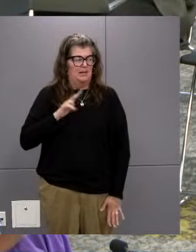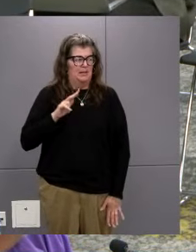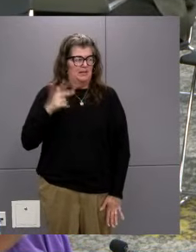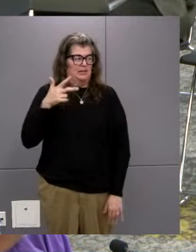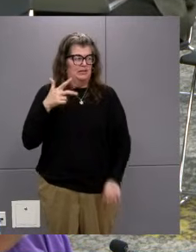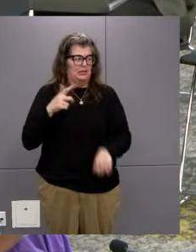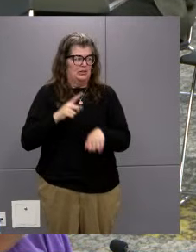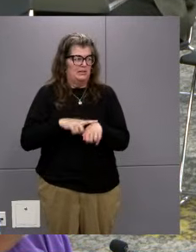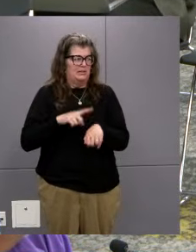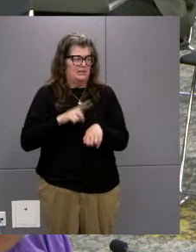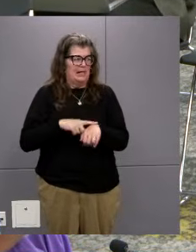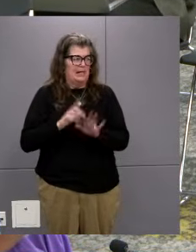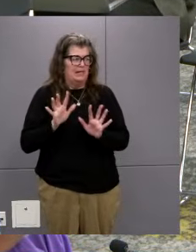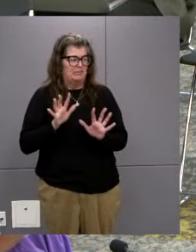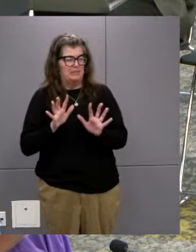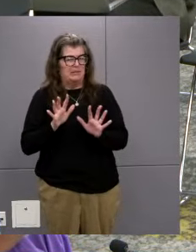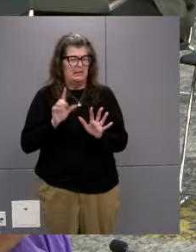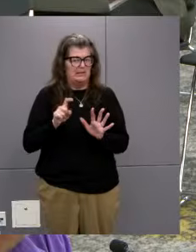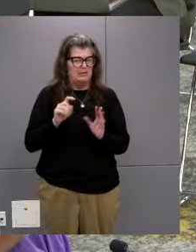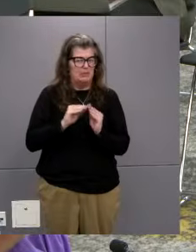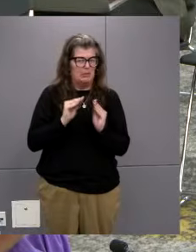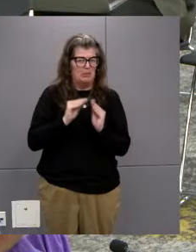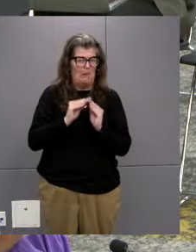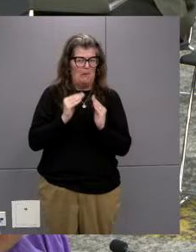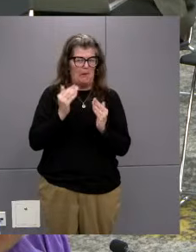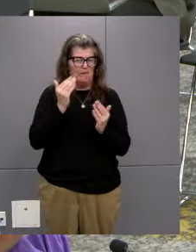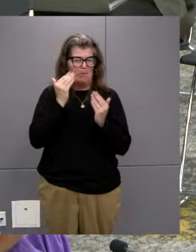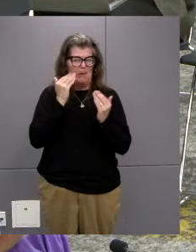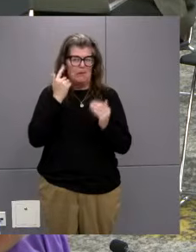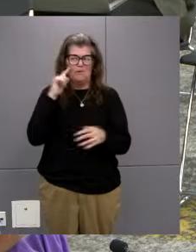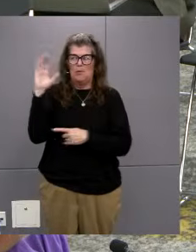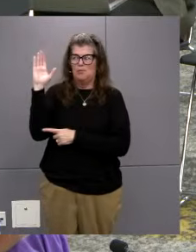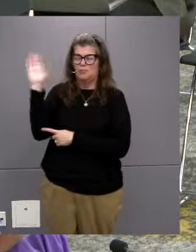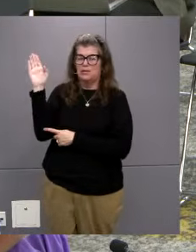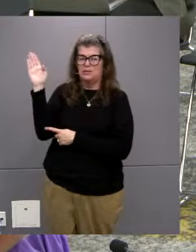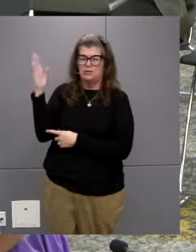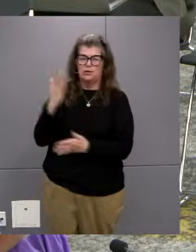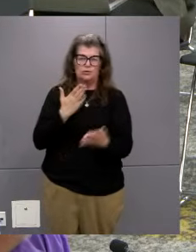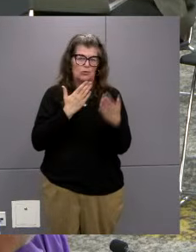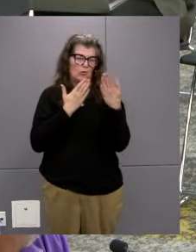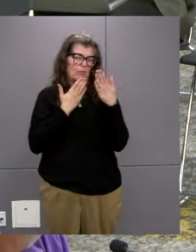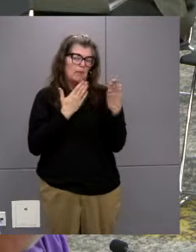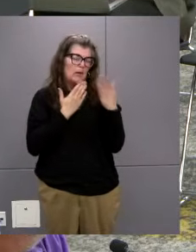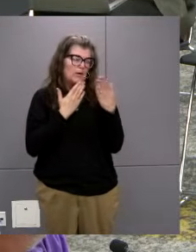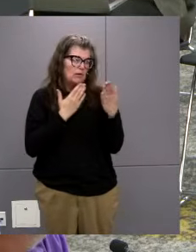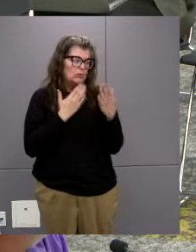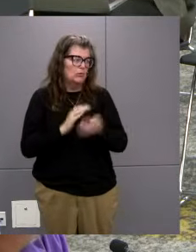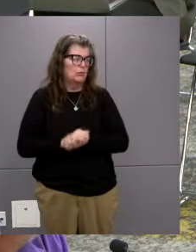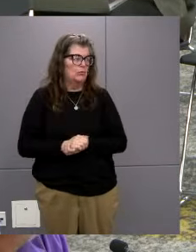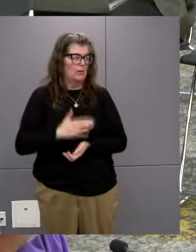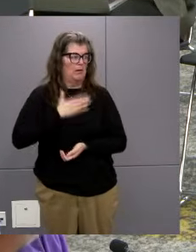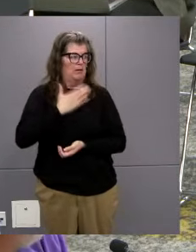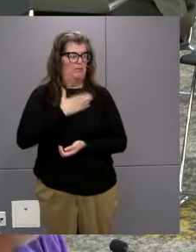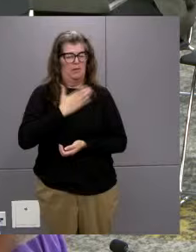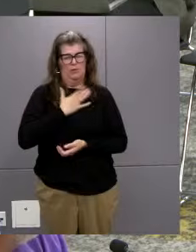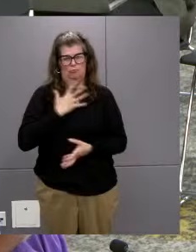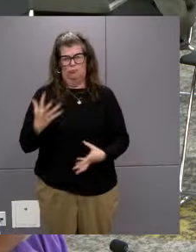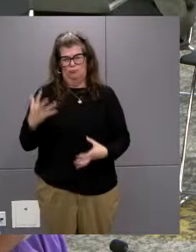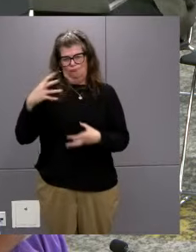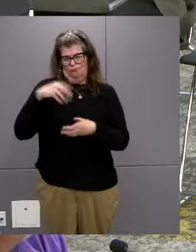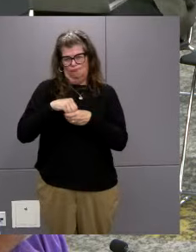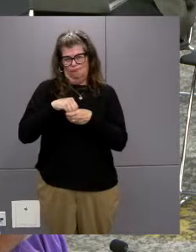to be more familiar of talking. So thank you so much for your trust. And I am glad to be part of